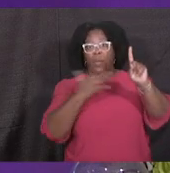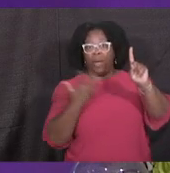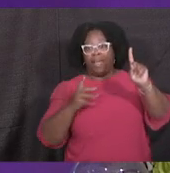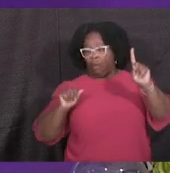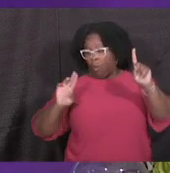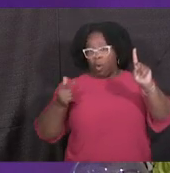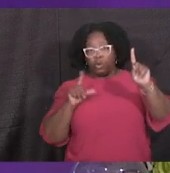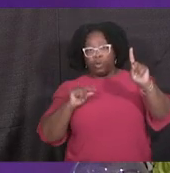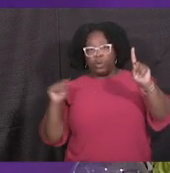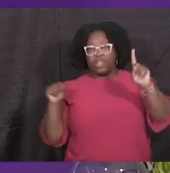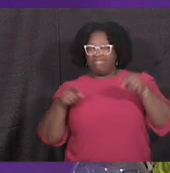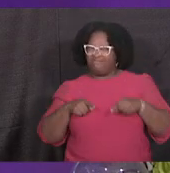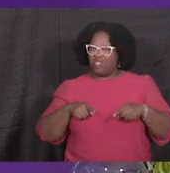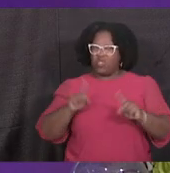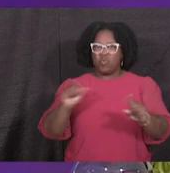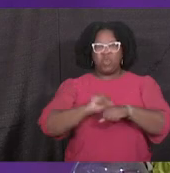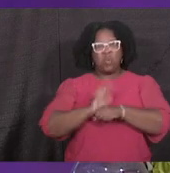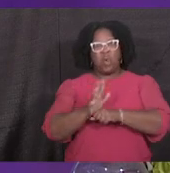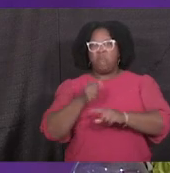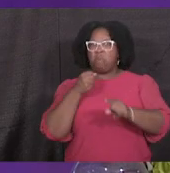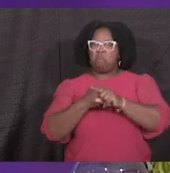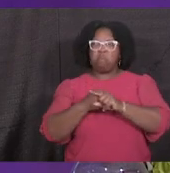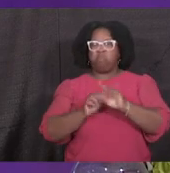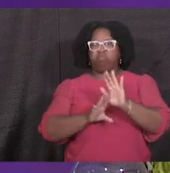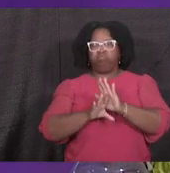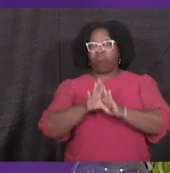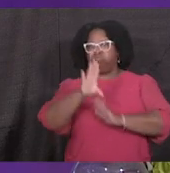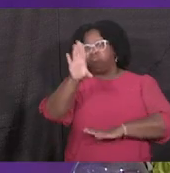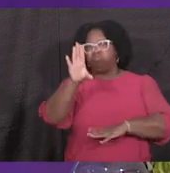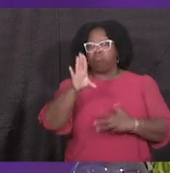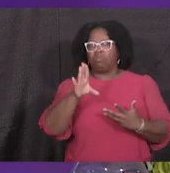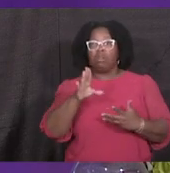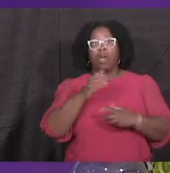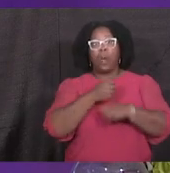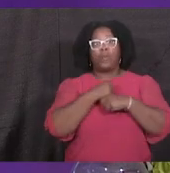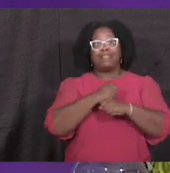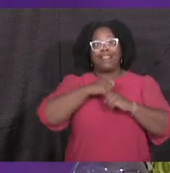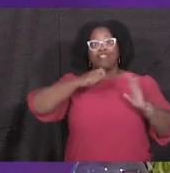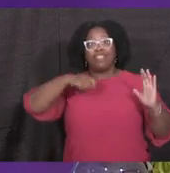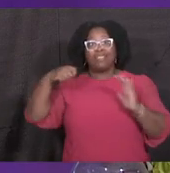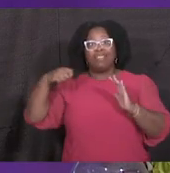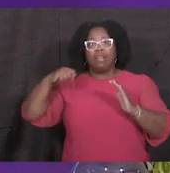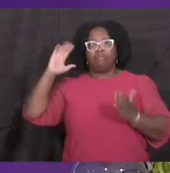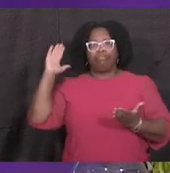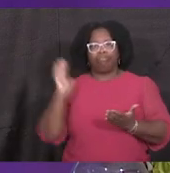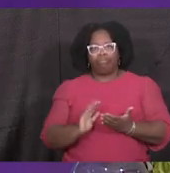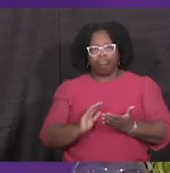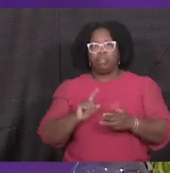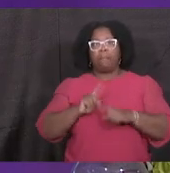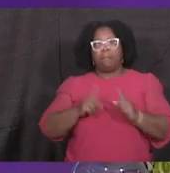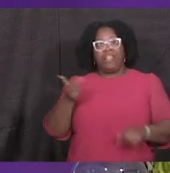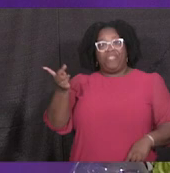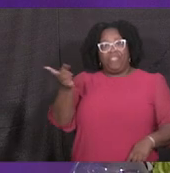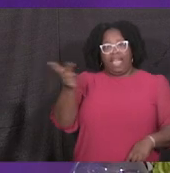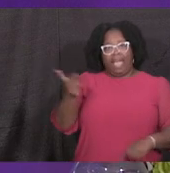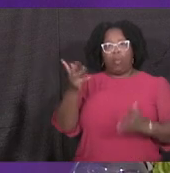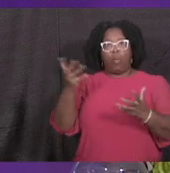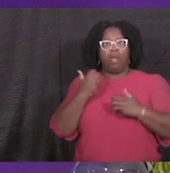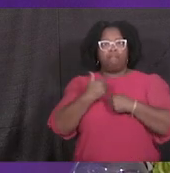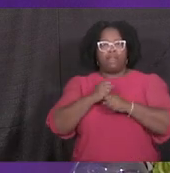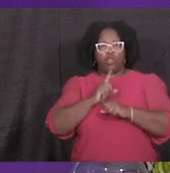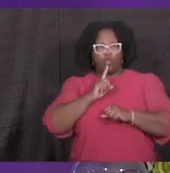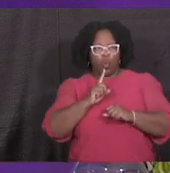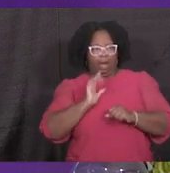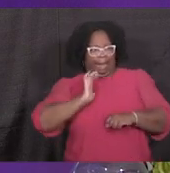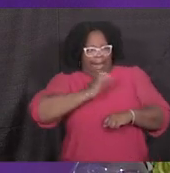in the middle of COVID, right when production had slowed down. But they really wanted to make sure that they could diversify their